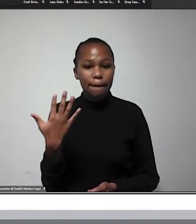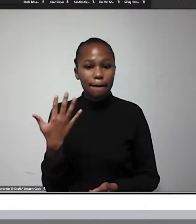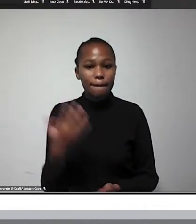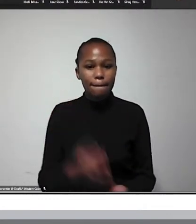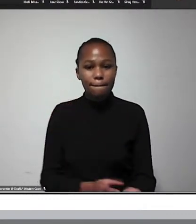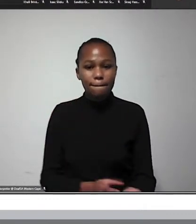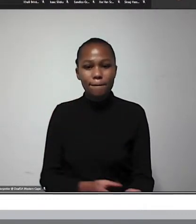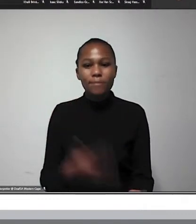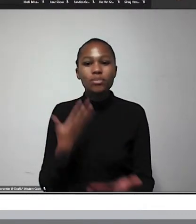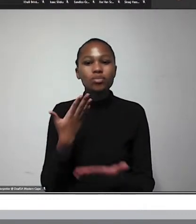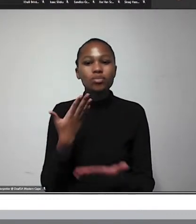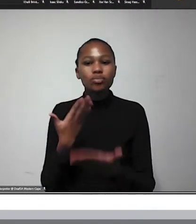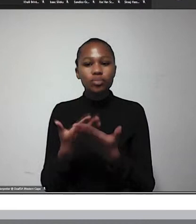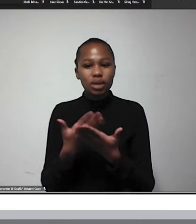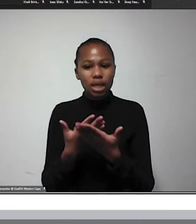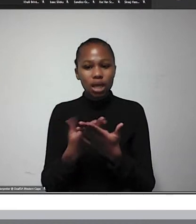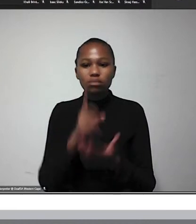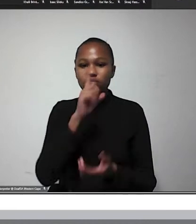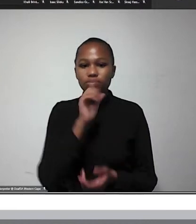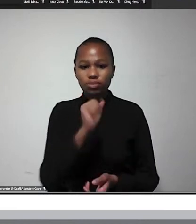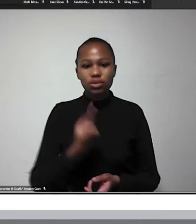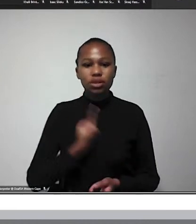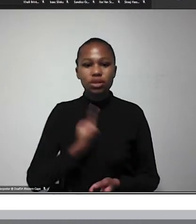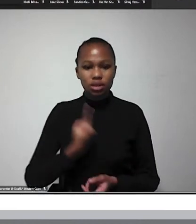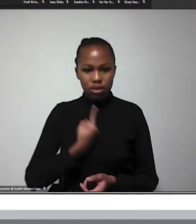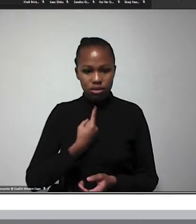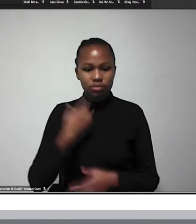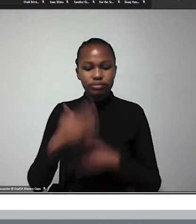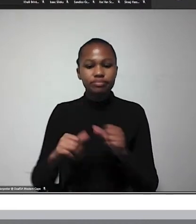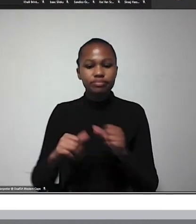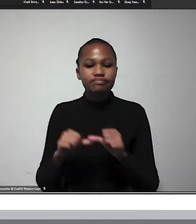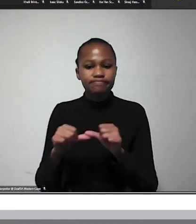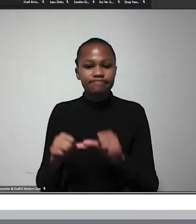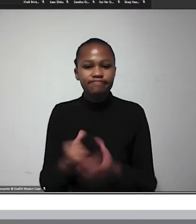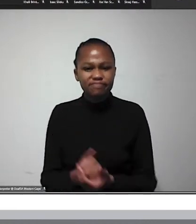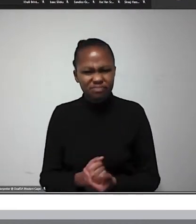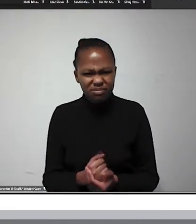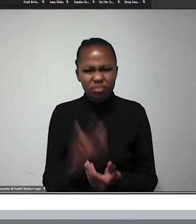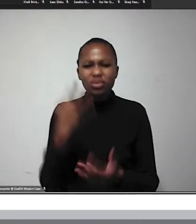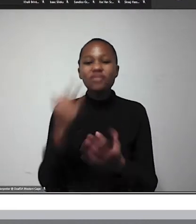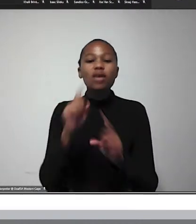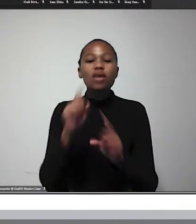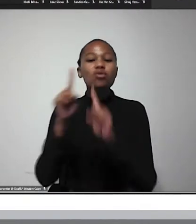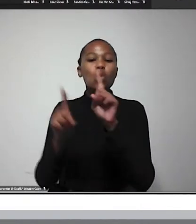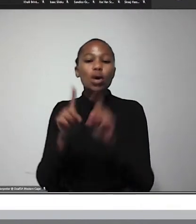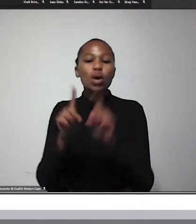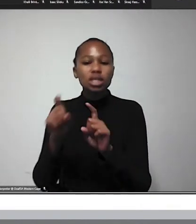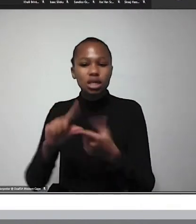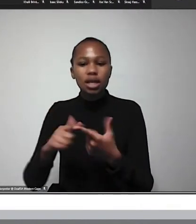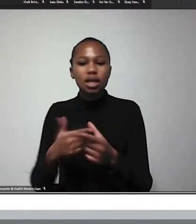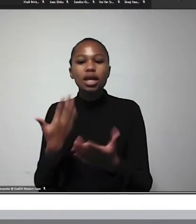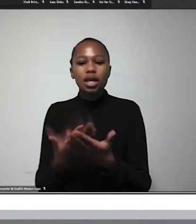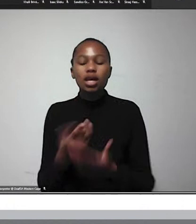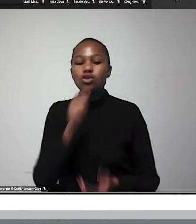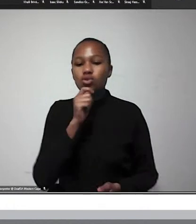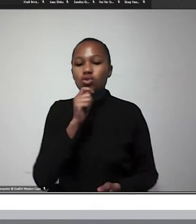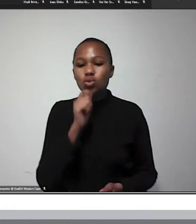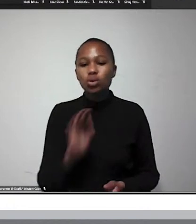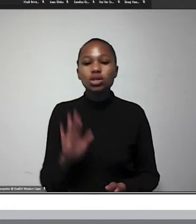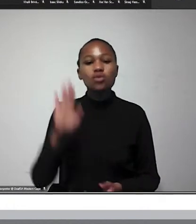Please can you unmute yourself, and can you also turn on your video? If you have any questions, then you can use the raise hand function as